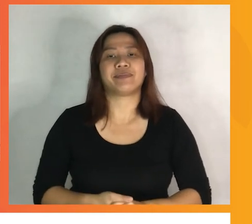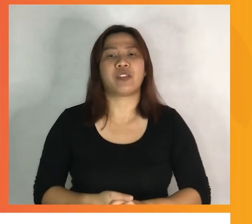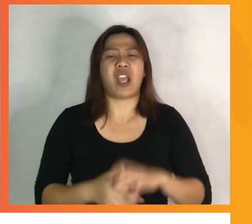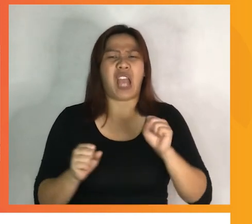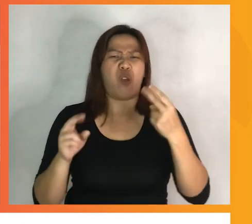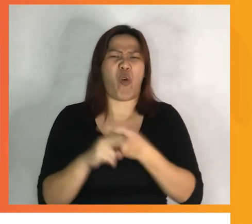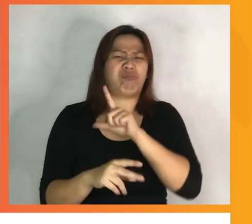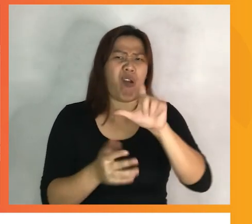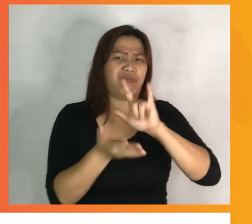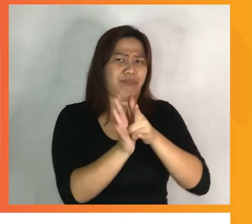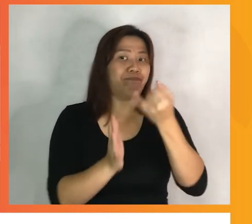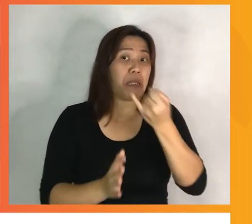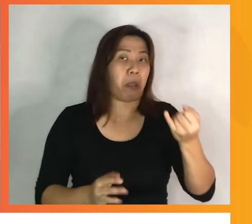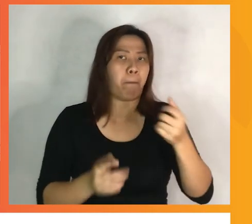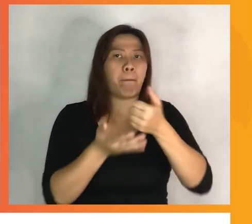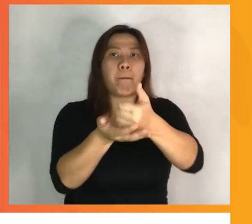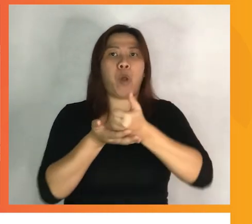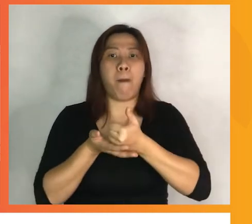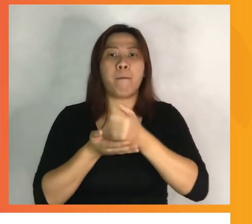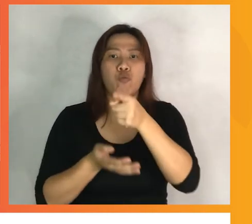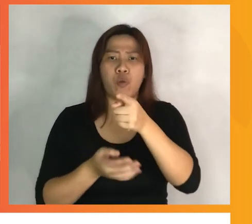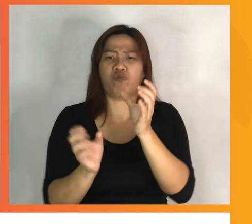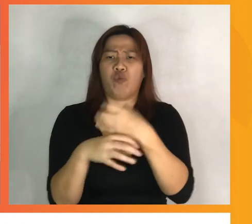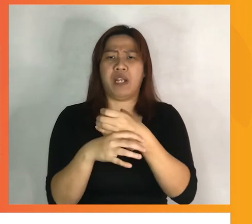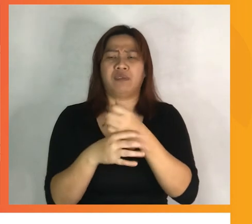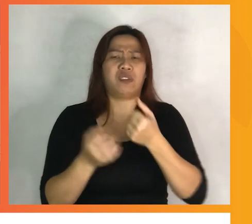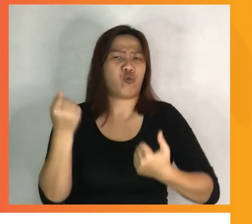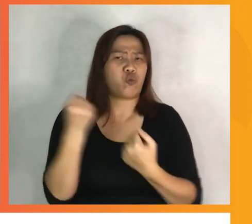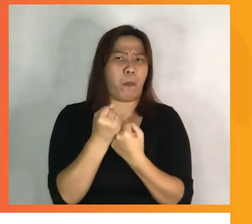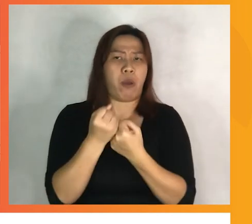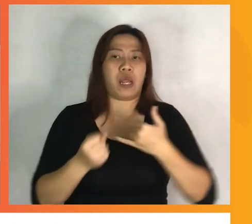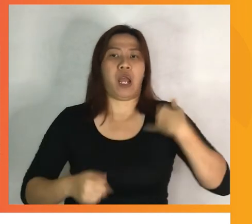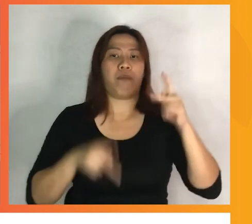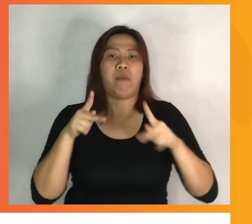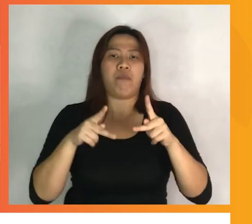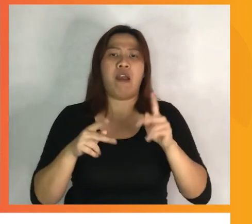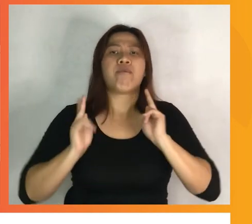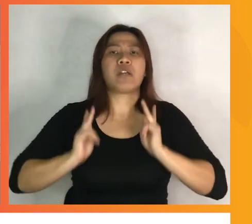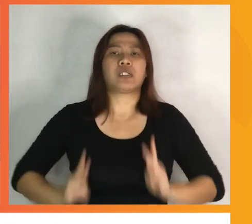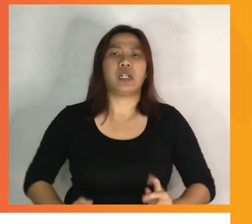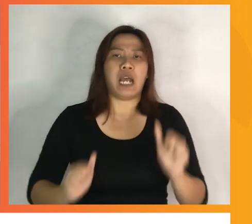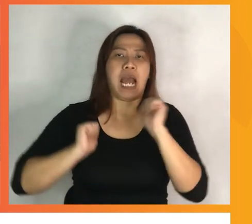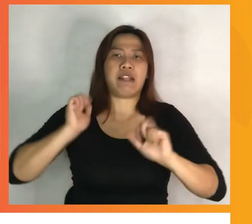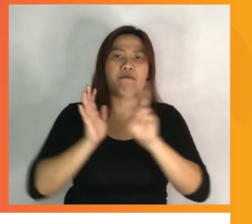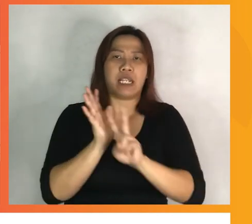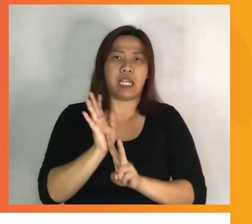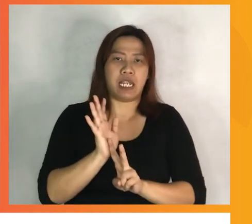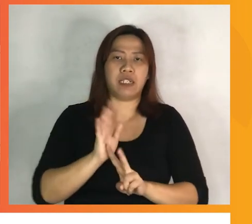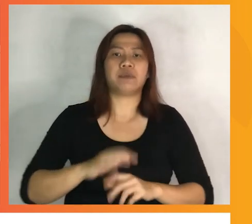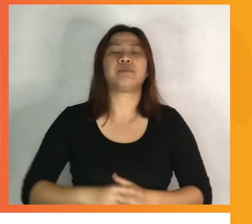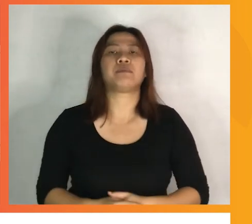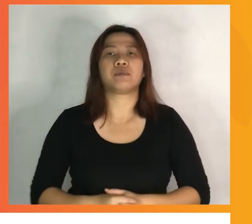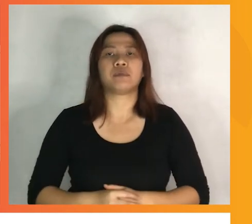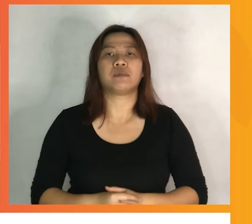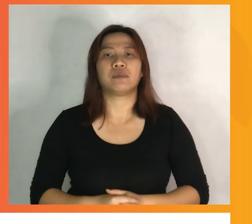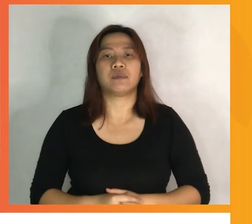newspaper. You can use all of these items in order to help you create and support young people in physical